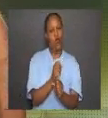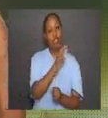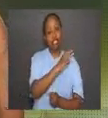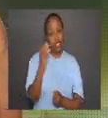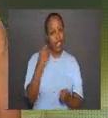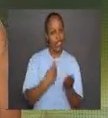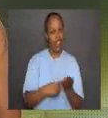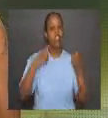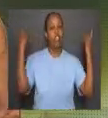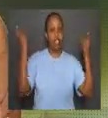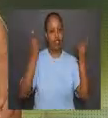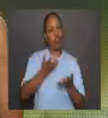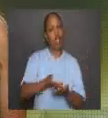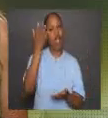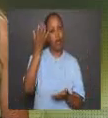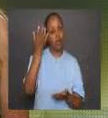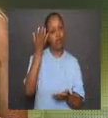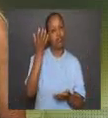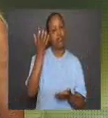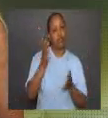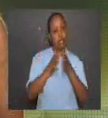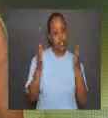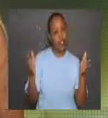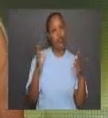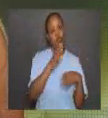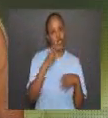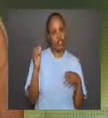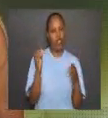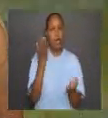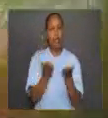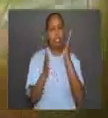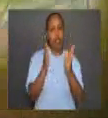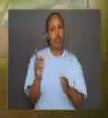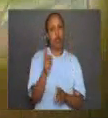this natural resource wisely and fairly?